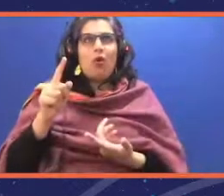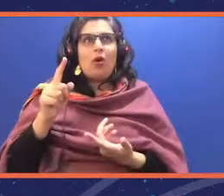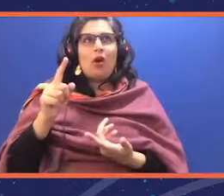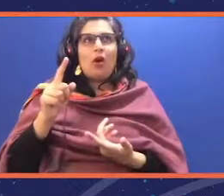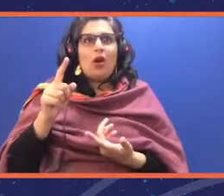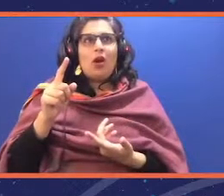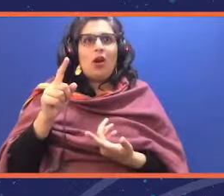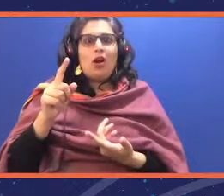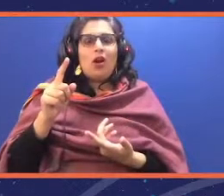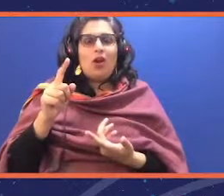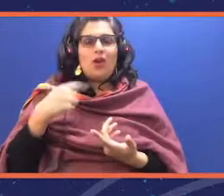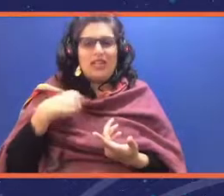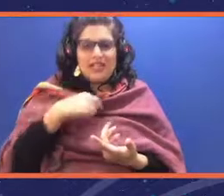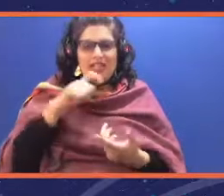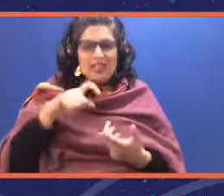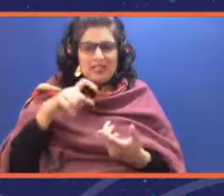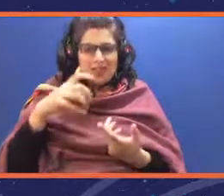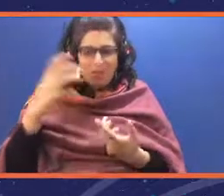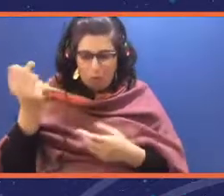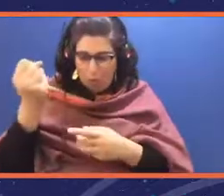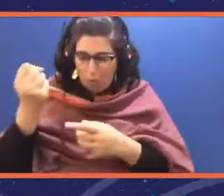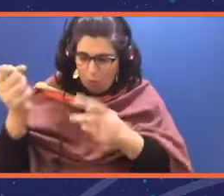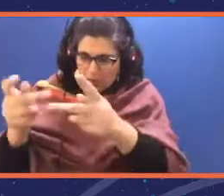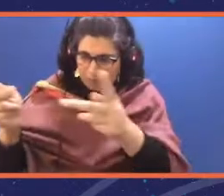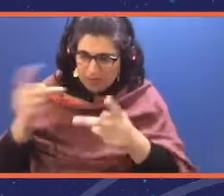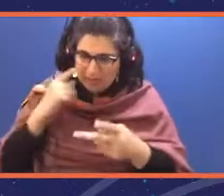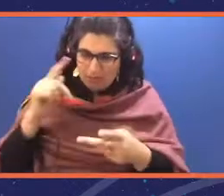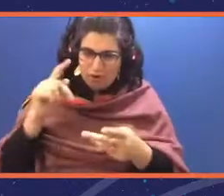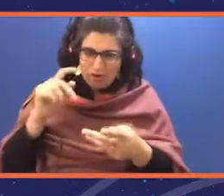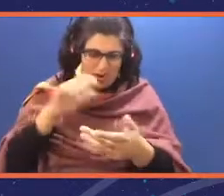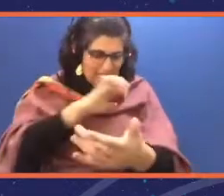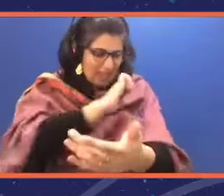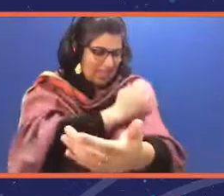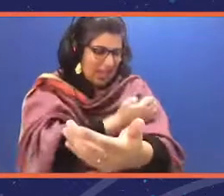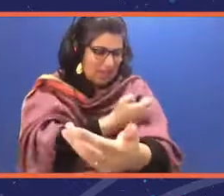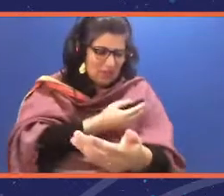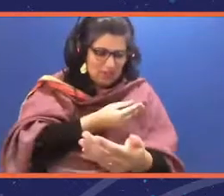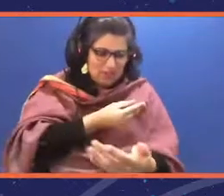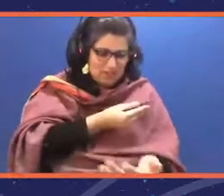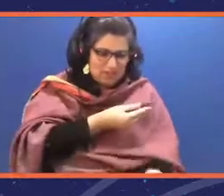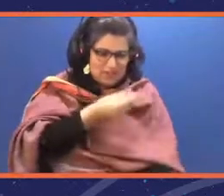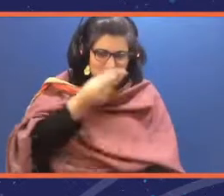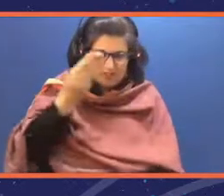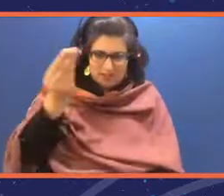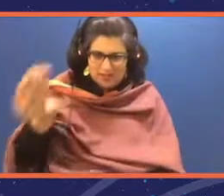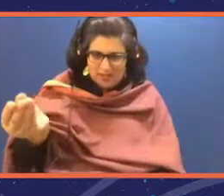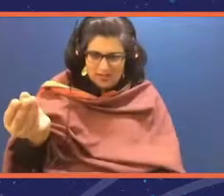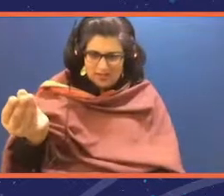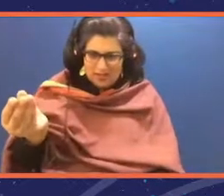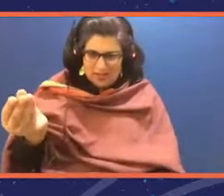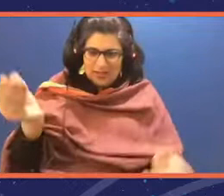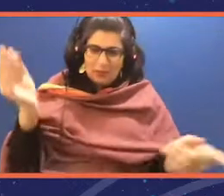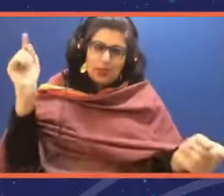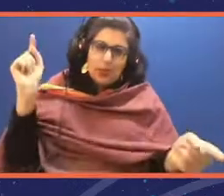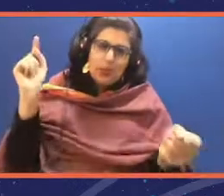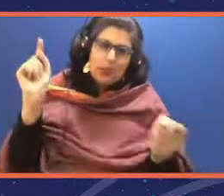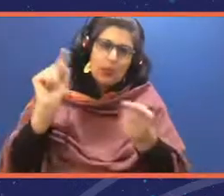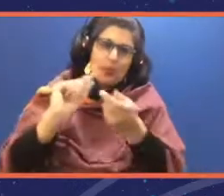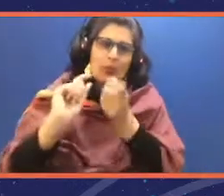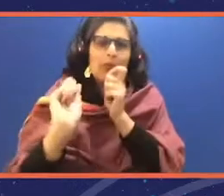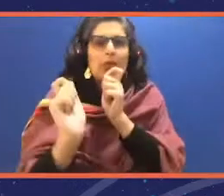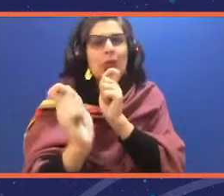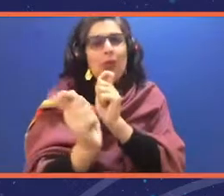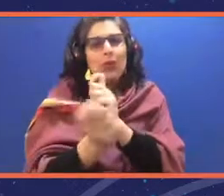the ways that energy needs to be mitigated, transformed, held,